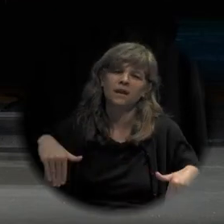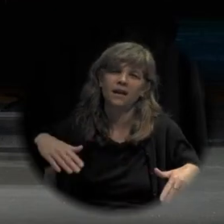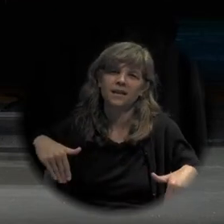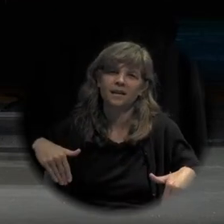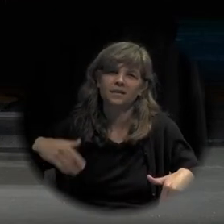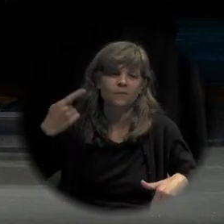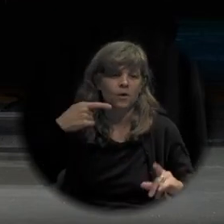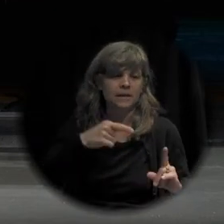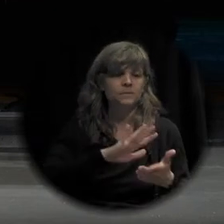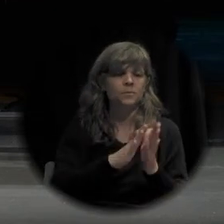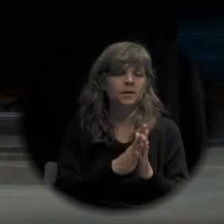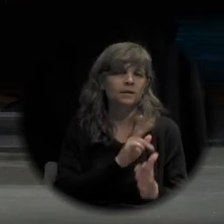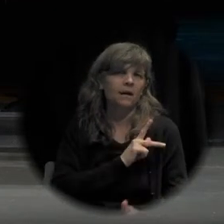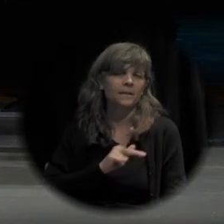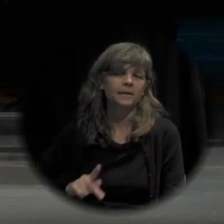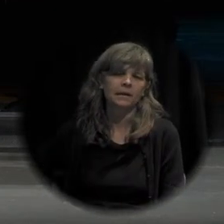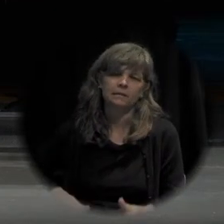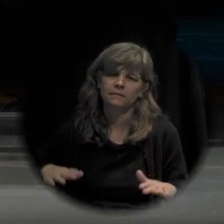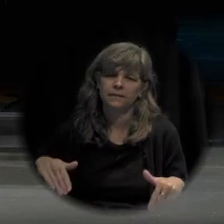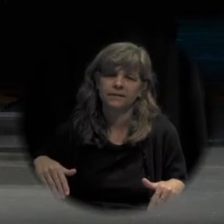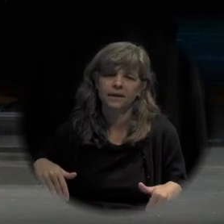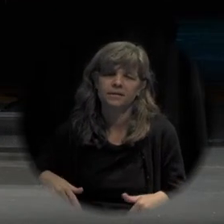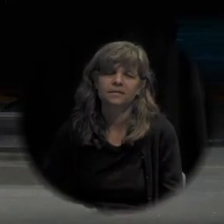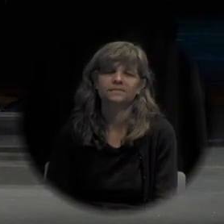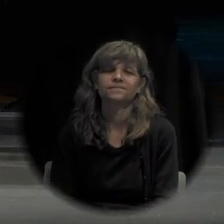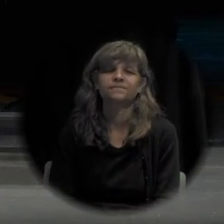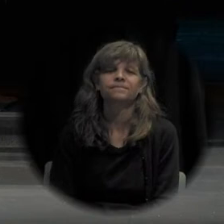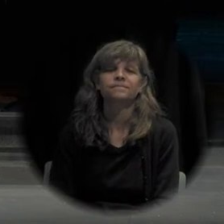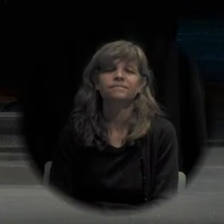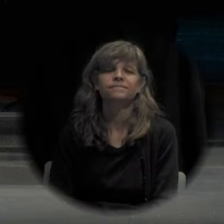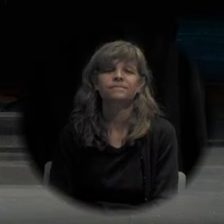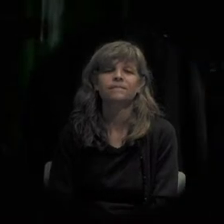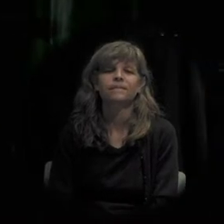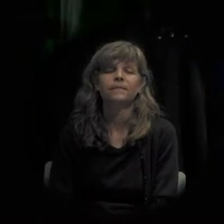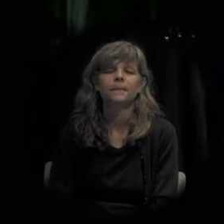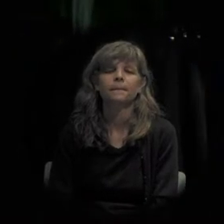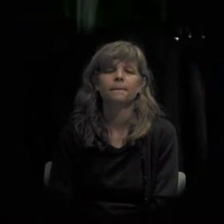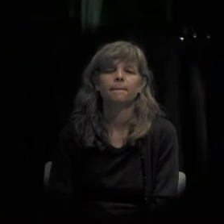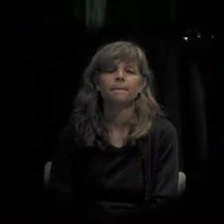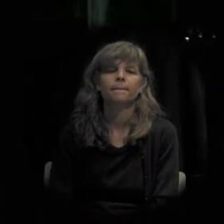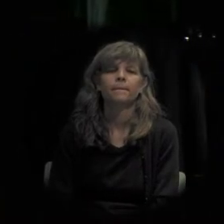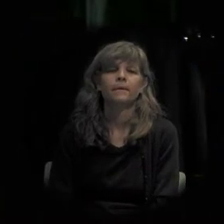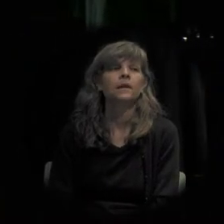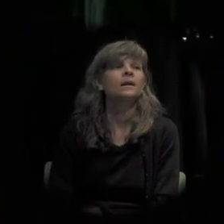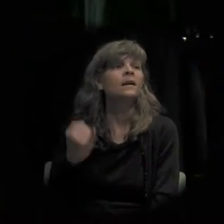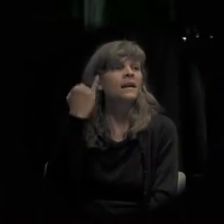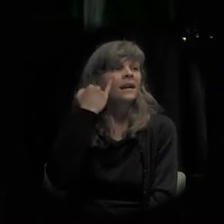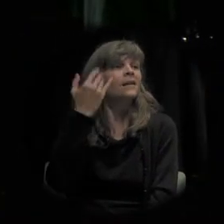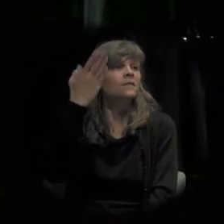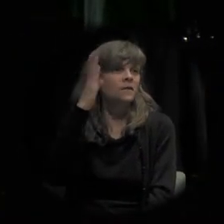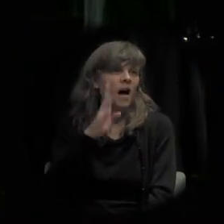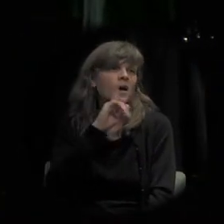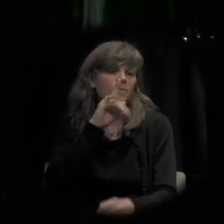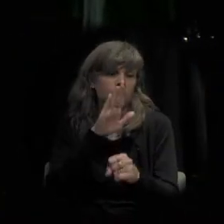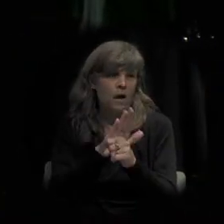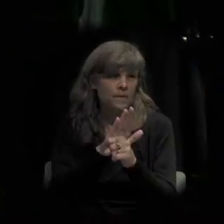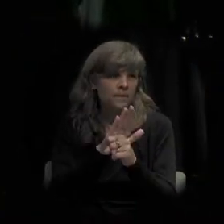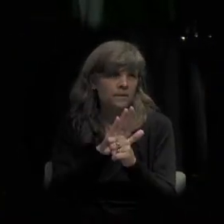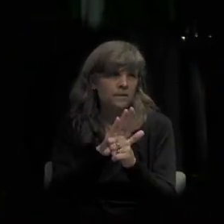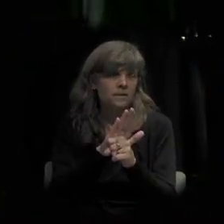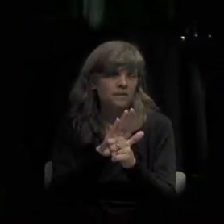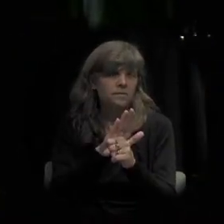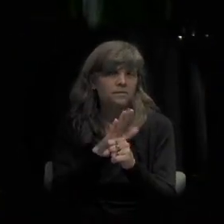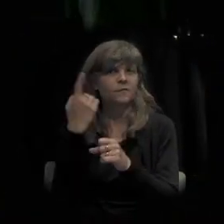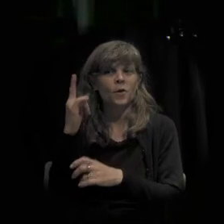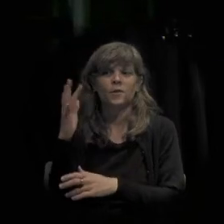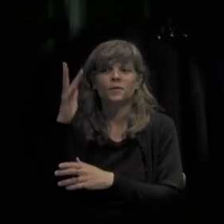like to come back to that. What I want to see here, however, is that even if God has said it, there are times when